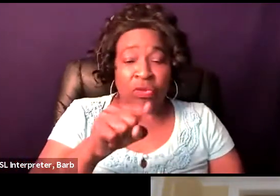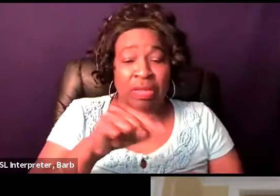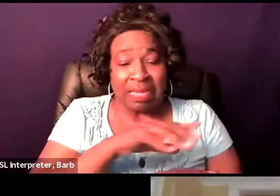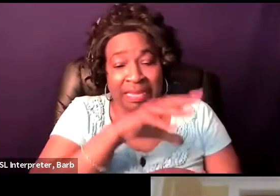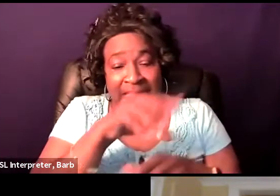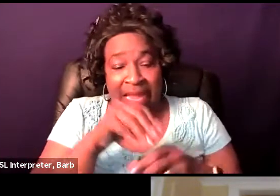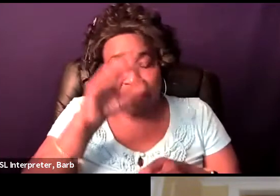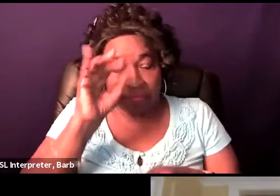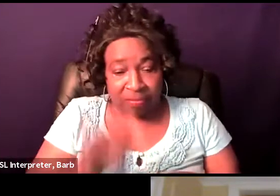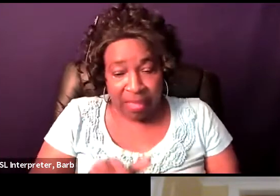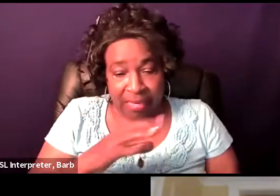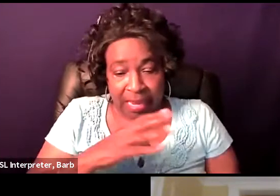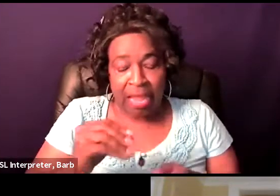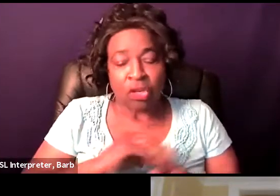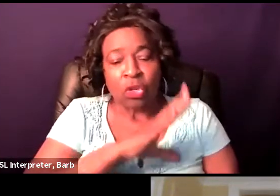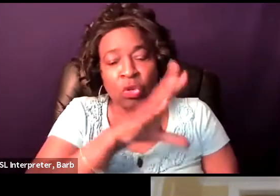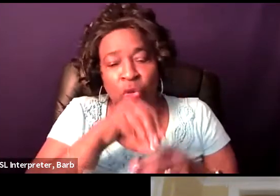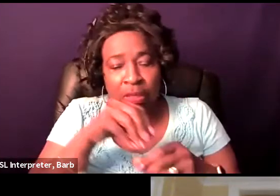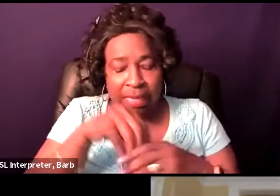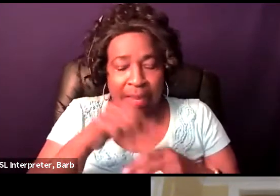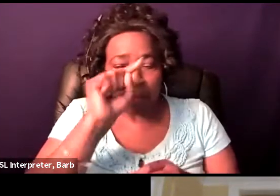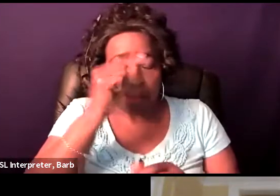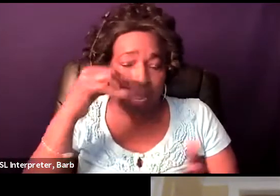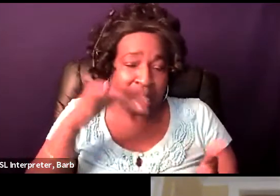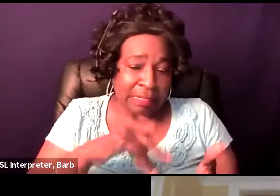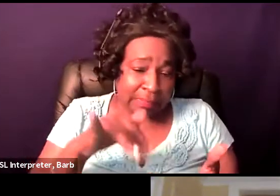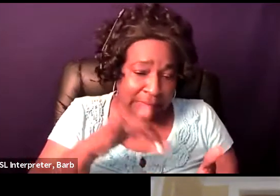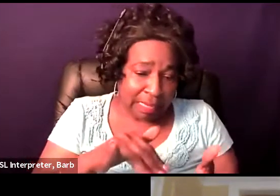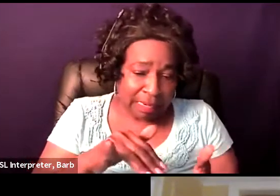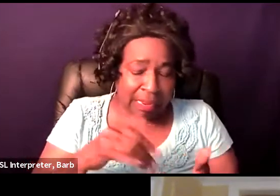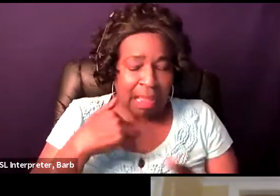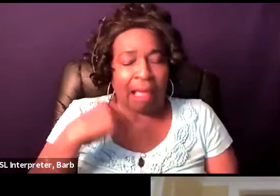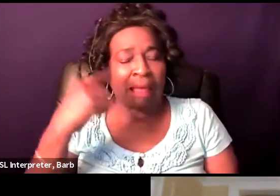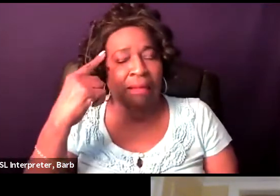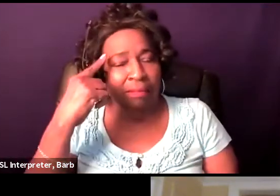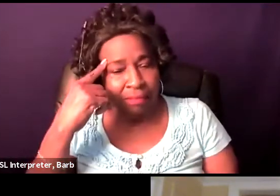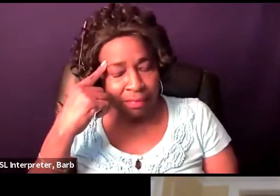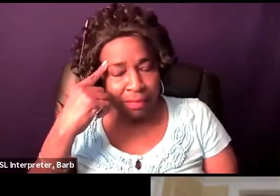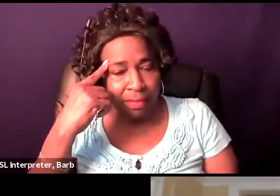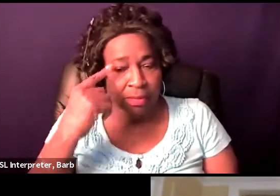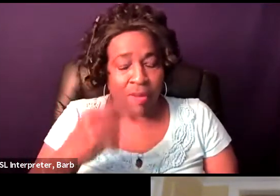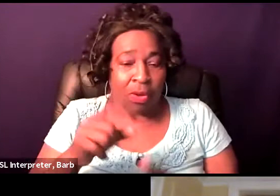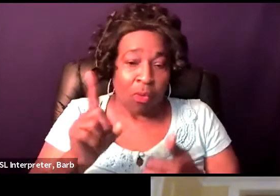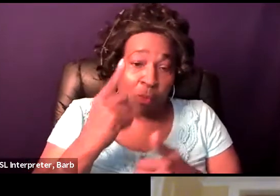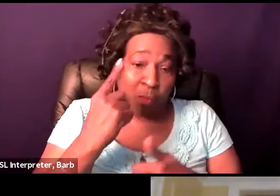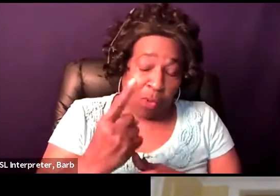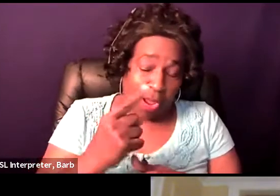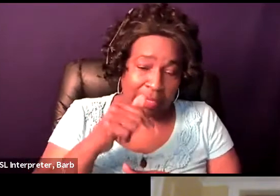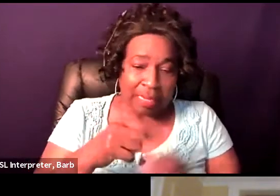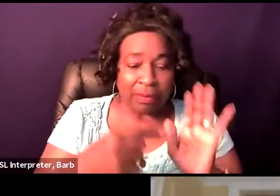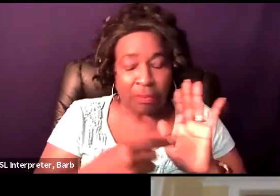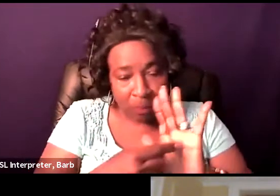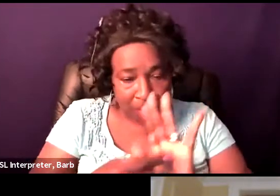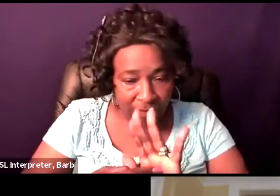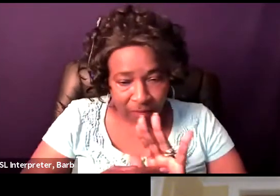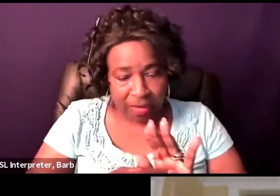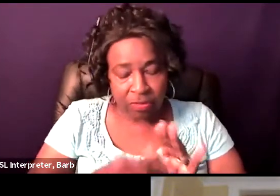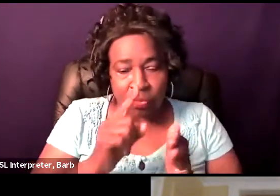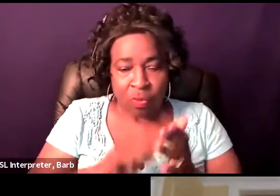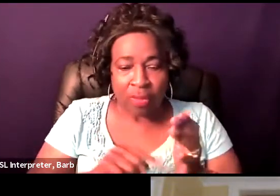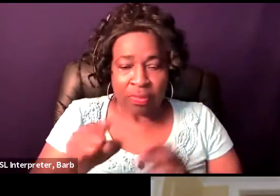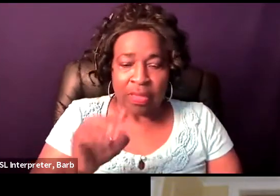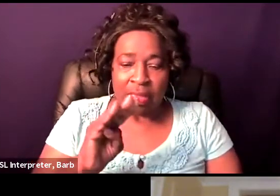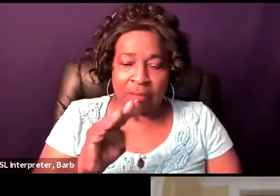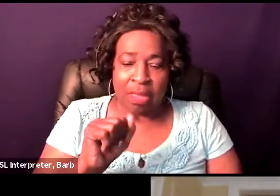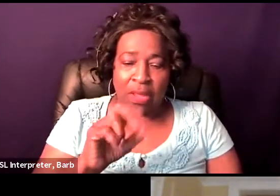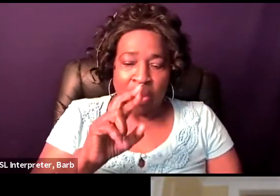fold that into Black study. I think one, it reflects, you know, what Maryam Kaba